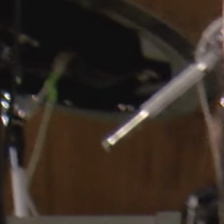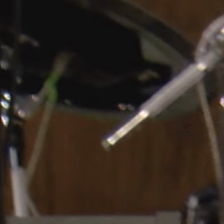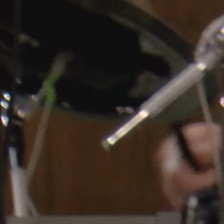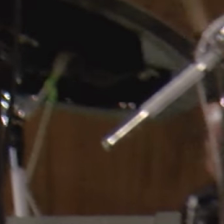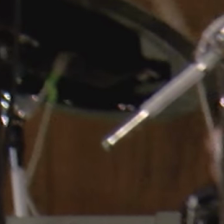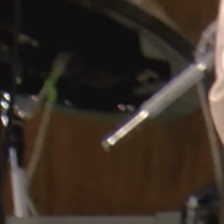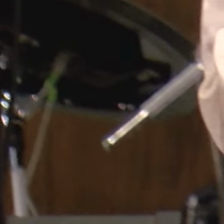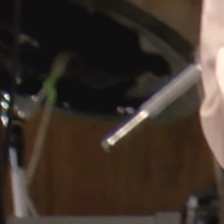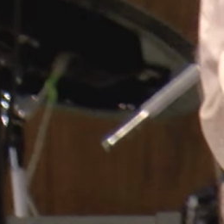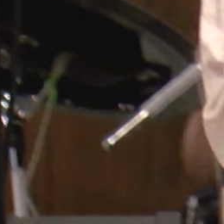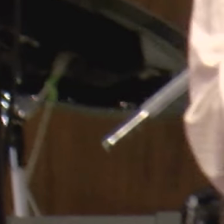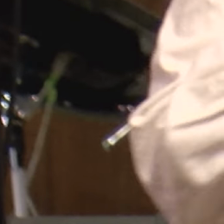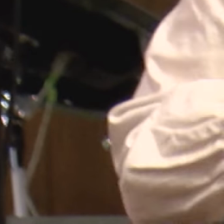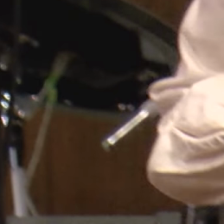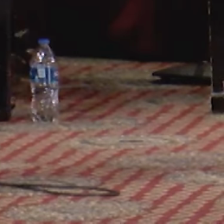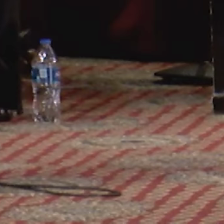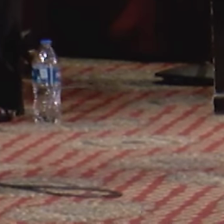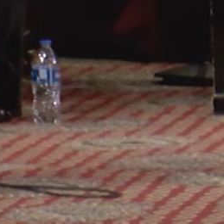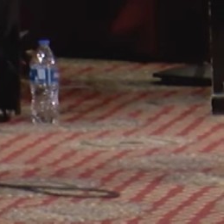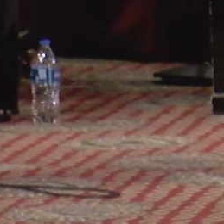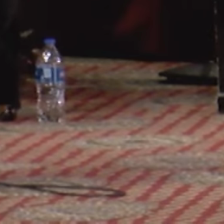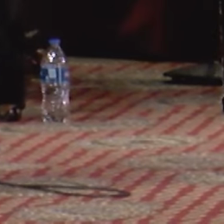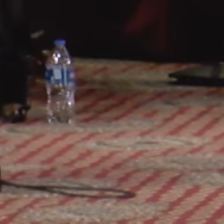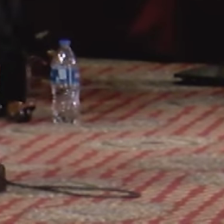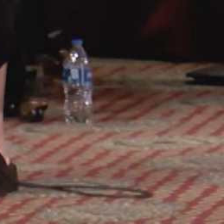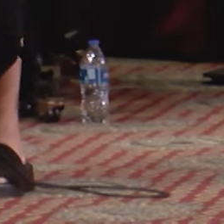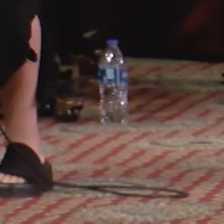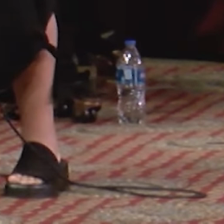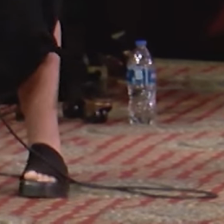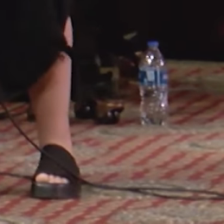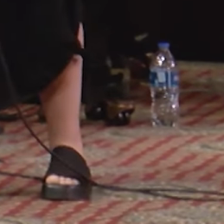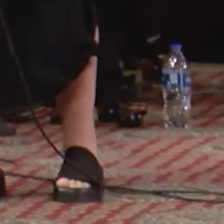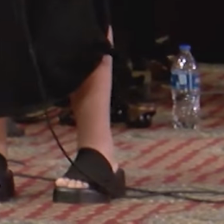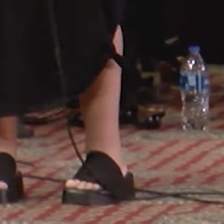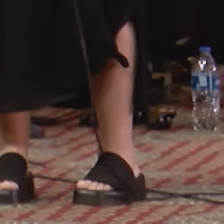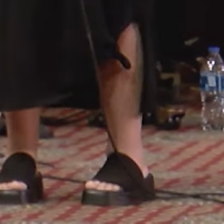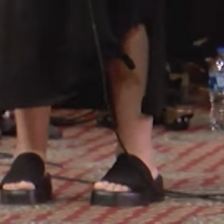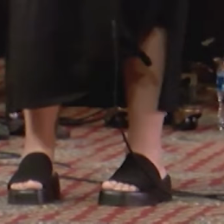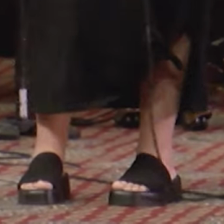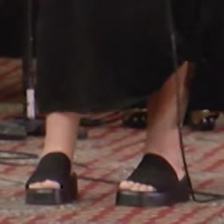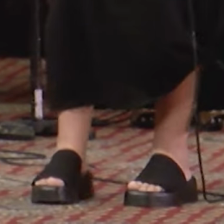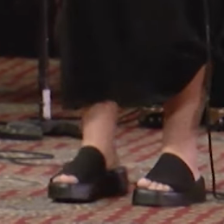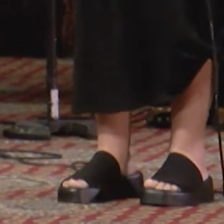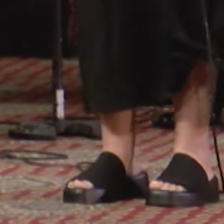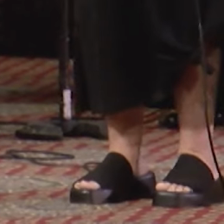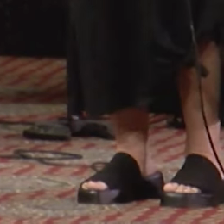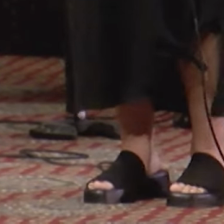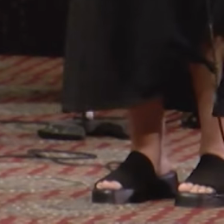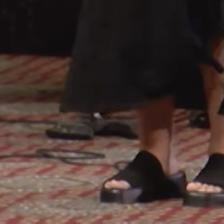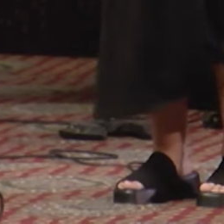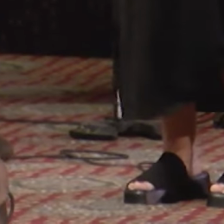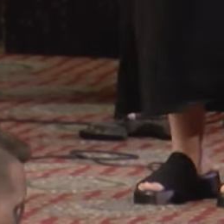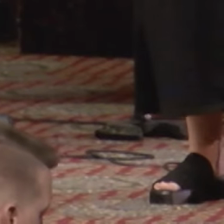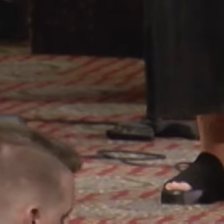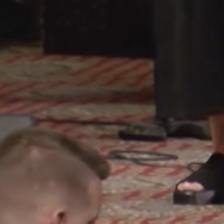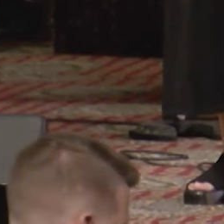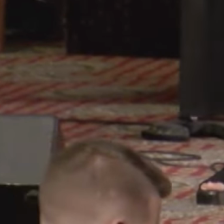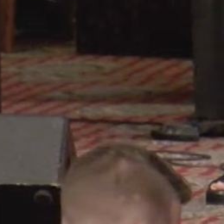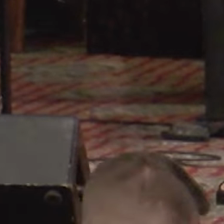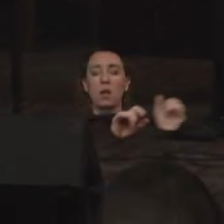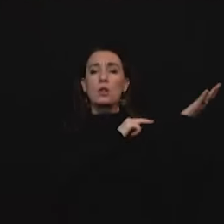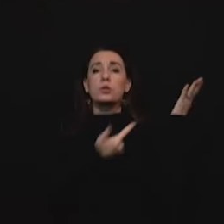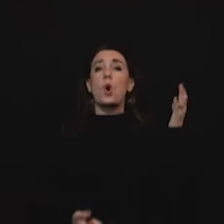mighty. Lord, you're mighty. Lord, you're mighty. Lord, you're mighty. Lord, you're mighty. Lord, you're mighty. Lord, you're